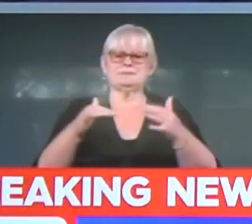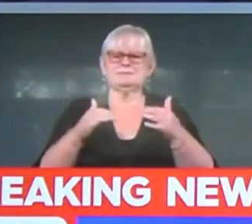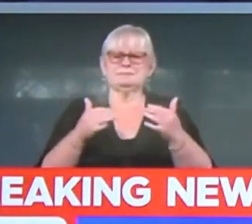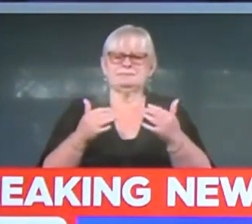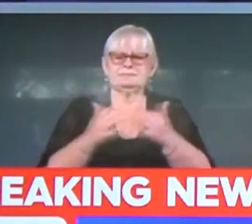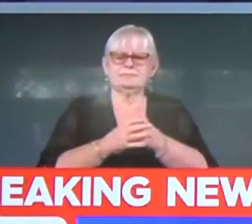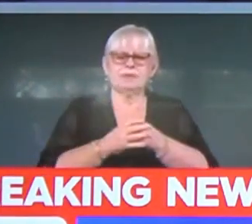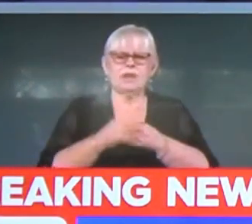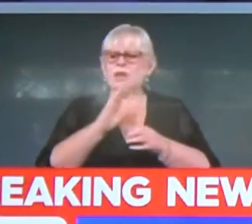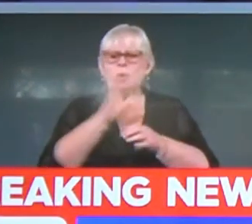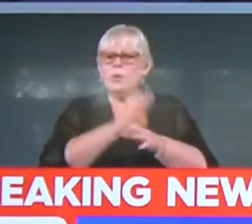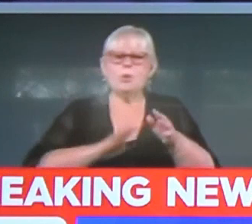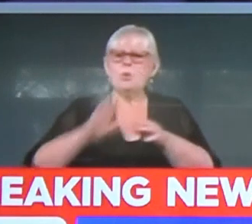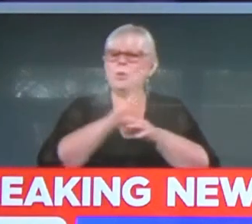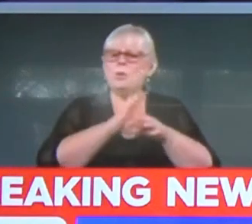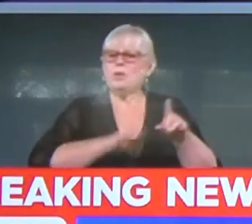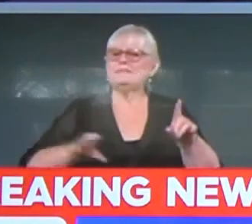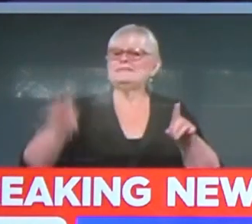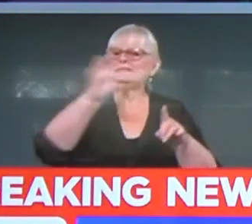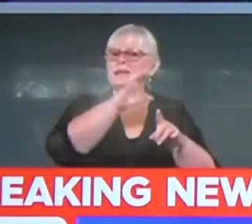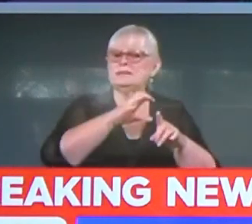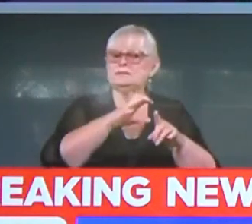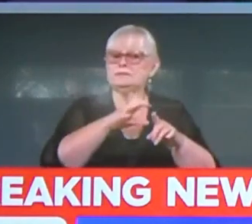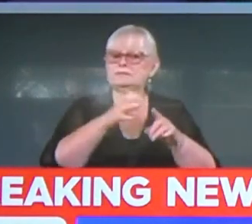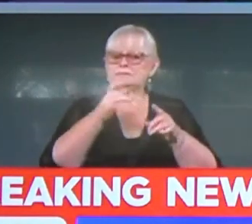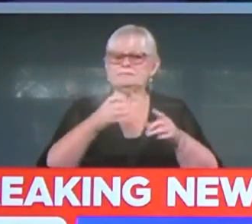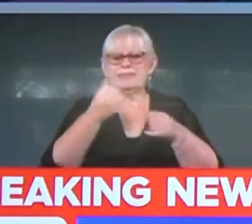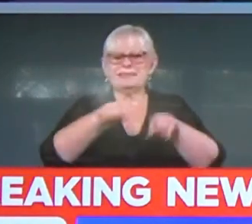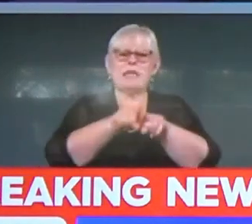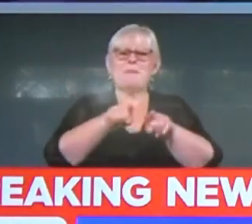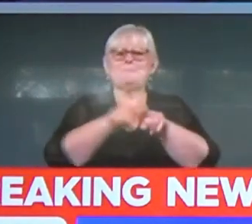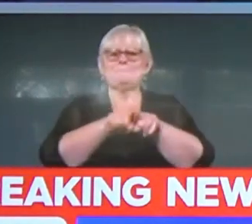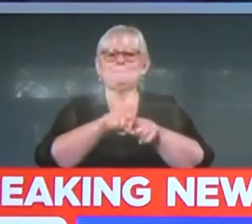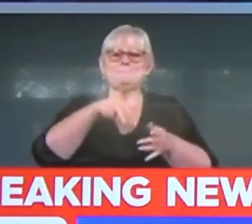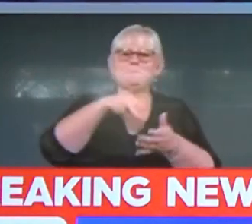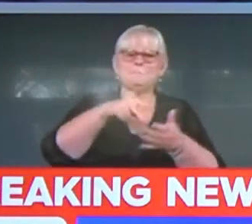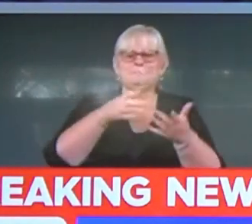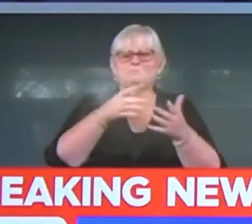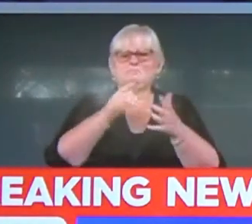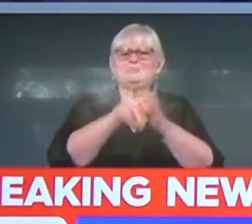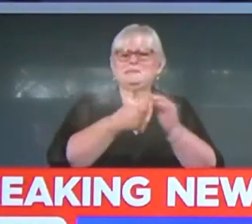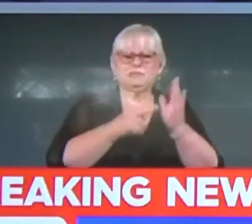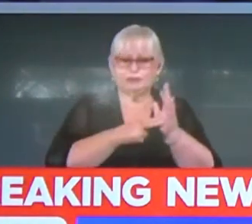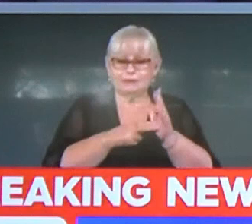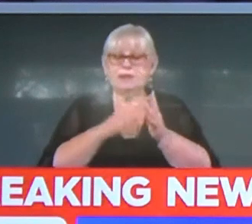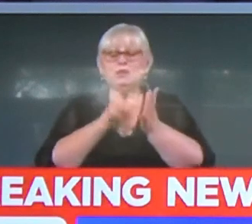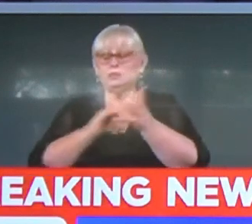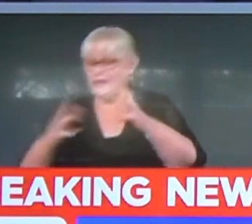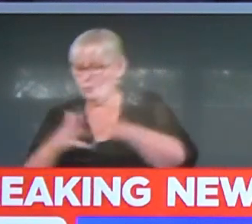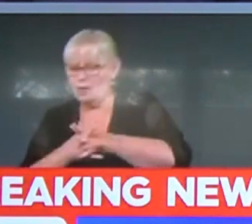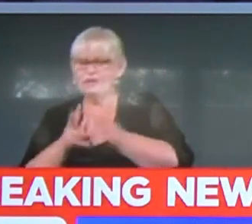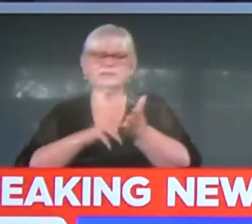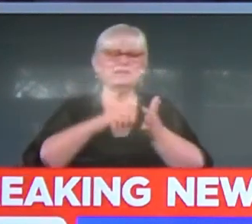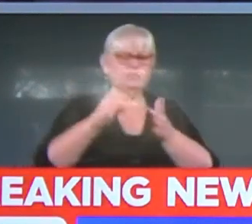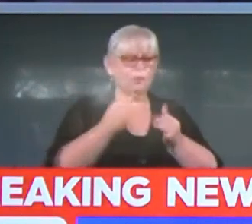Not all states, I want to stress, are in the same position. Some states, particularly in New South Wales and